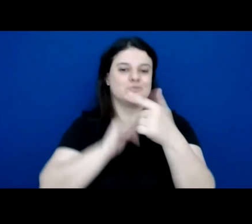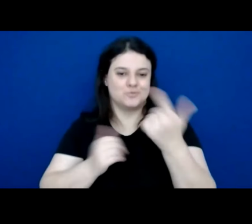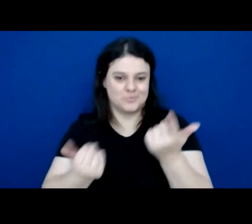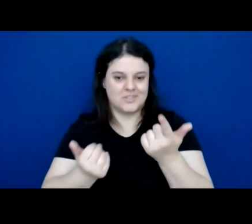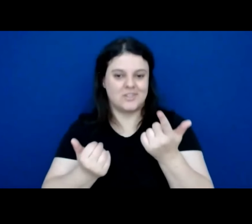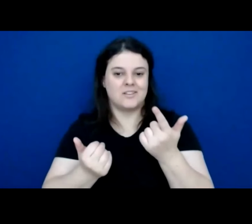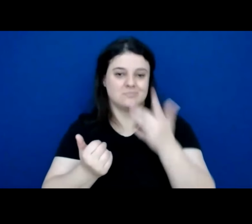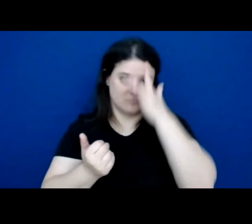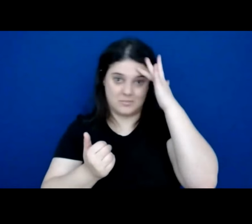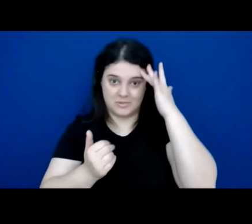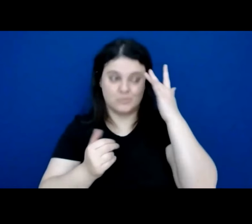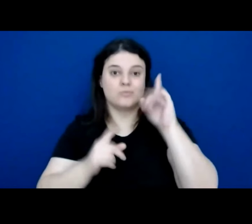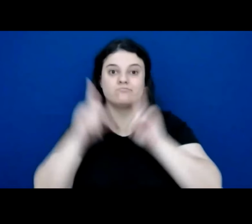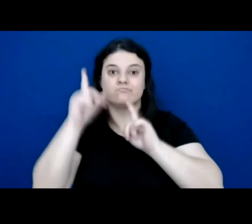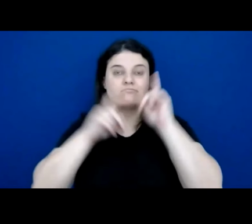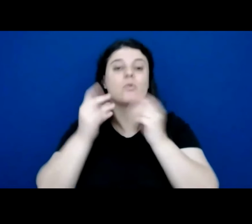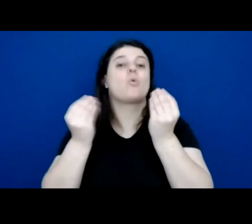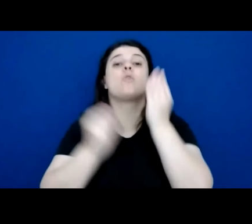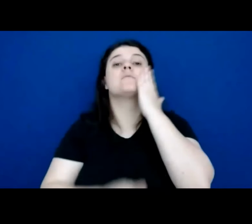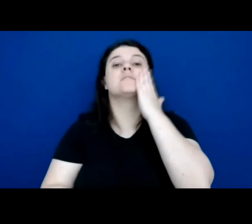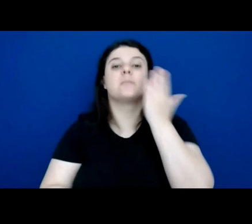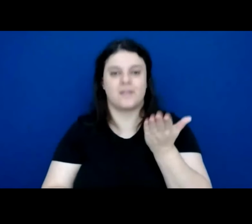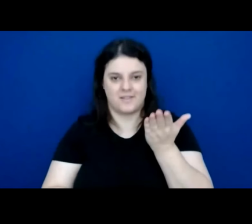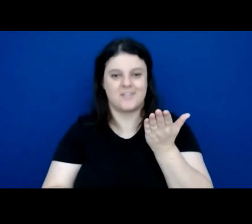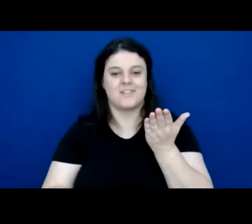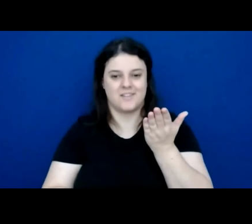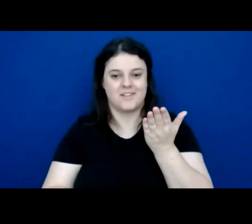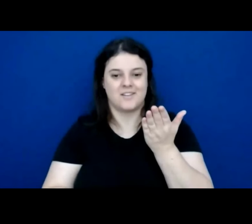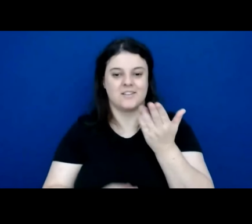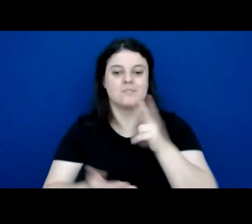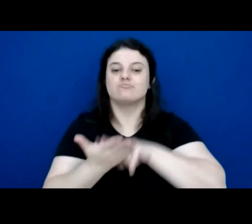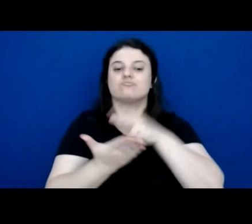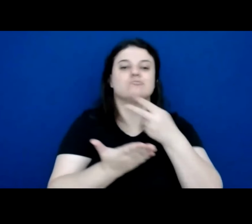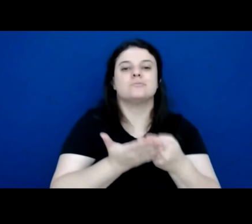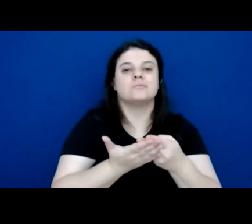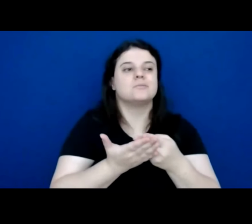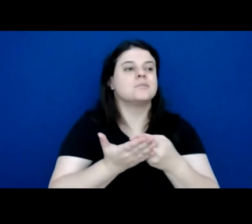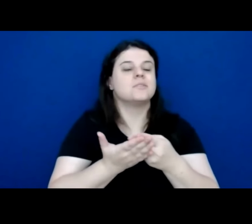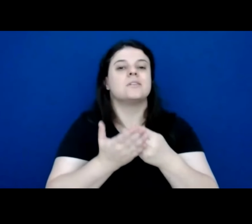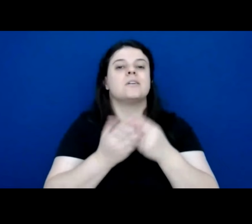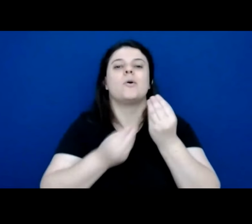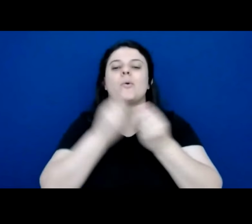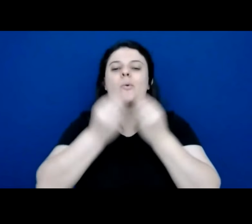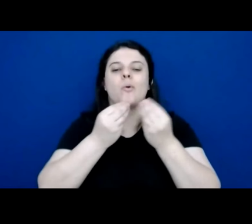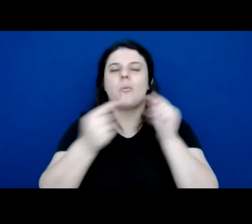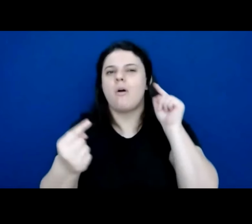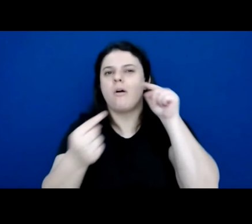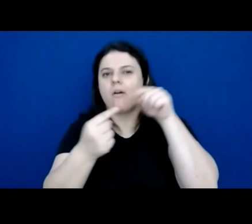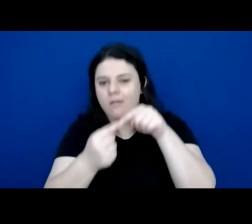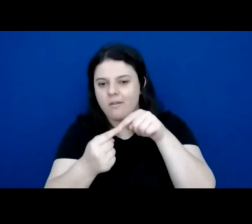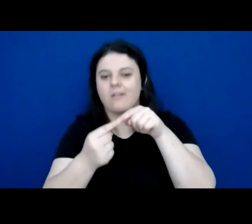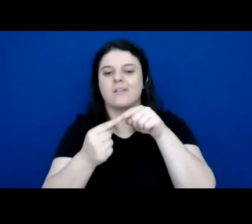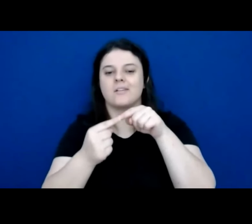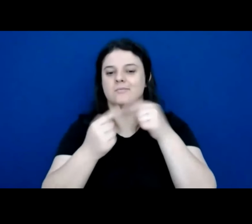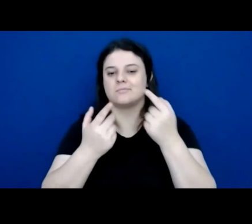someone's face. So how can you translate the confirming movement, or like yes